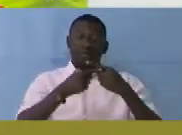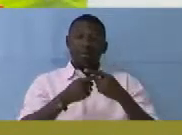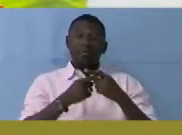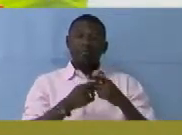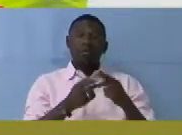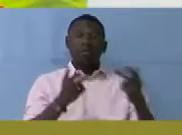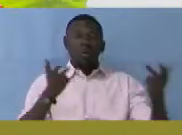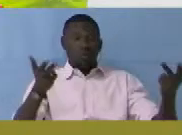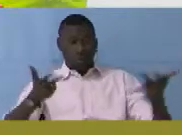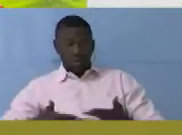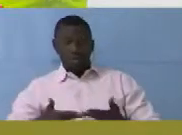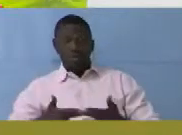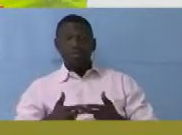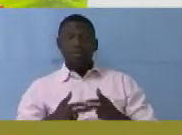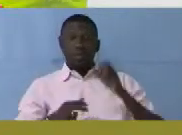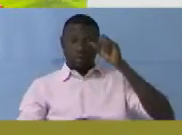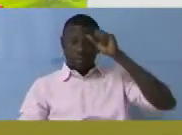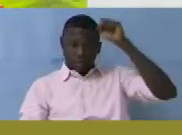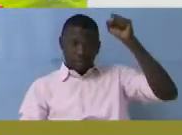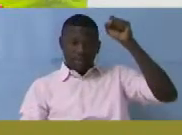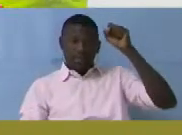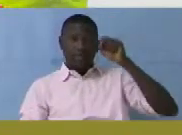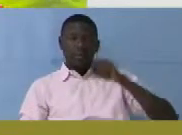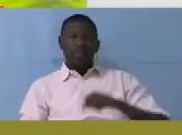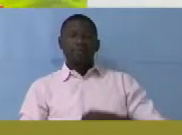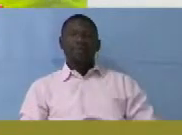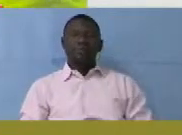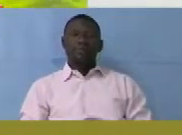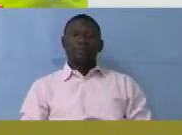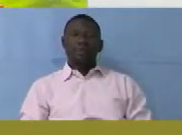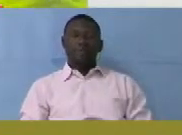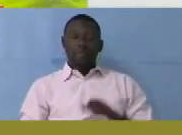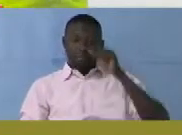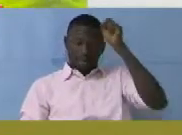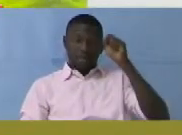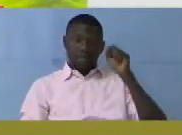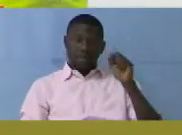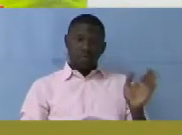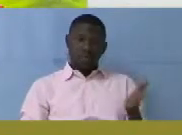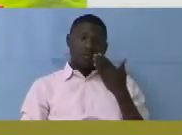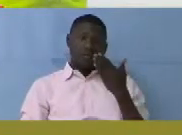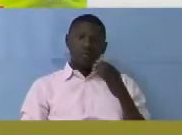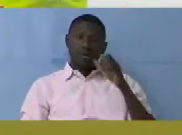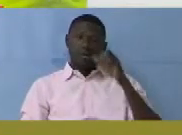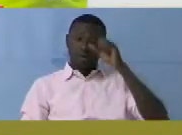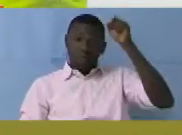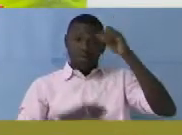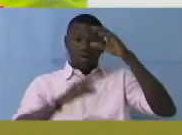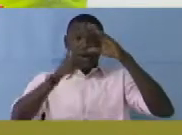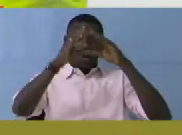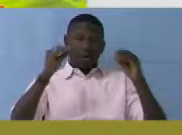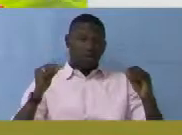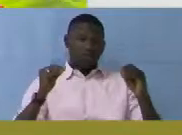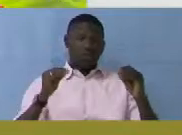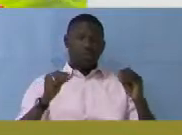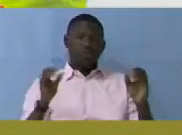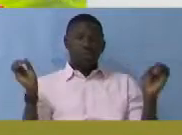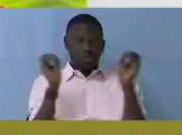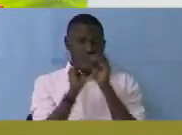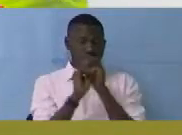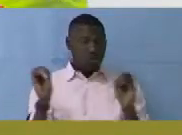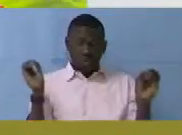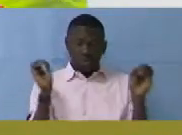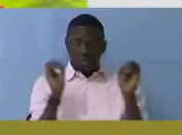Fakapare, he left for the State House. What is the entire State House? Nothing happened on the ground at the Tamil